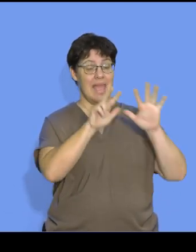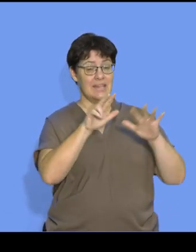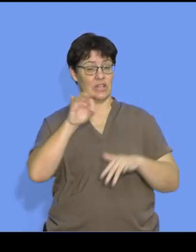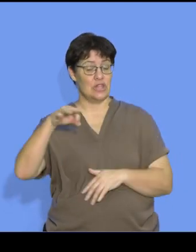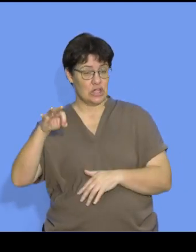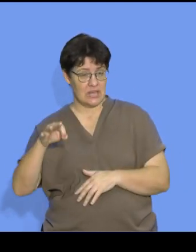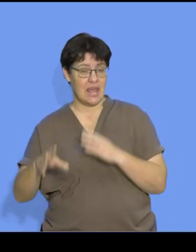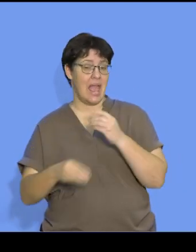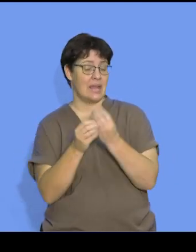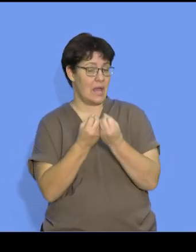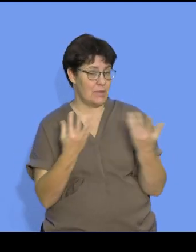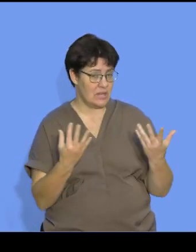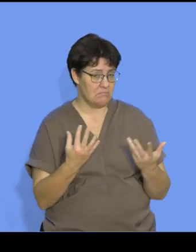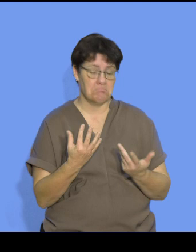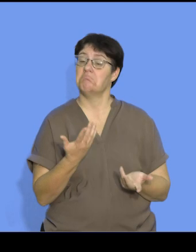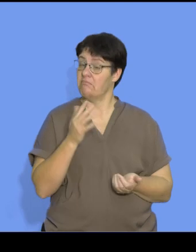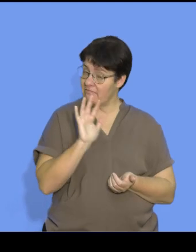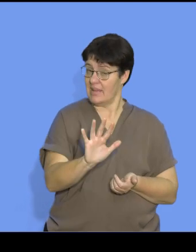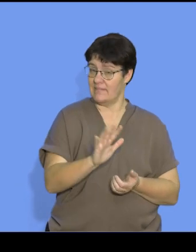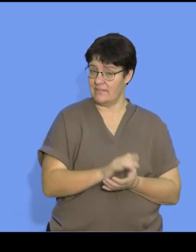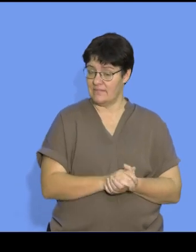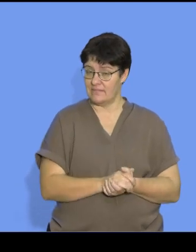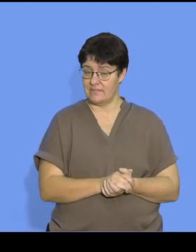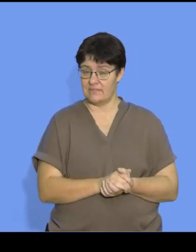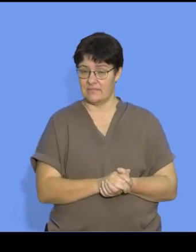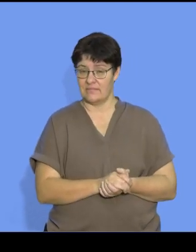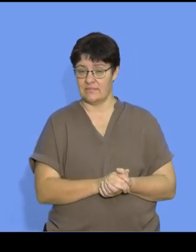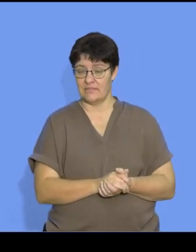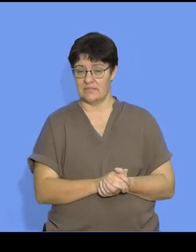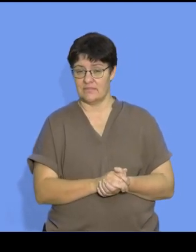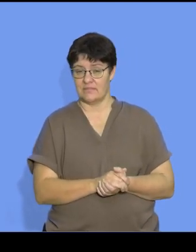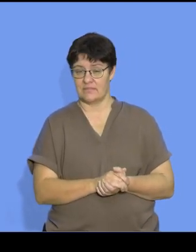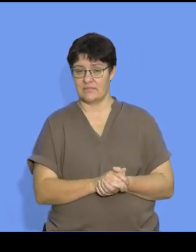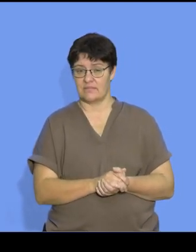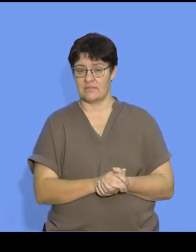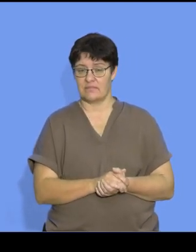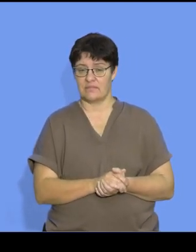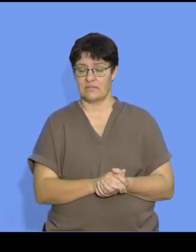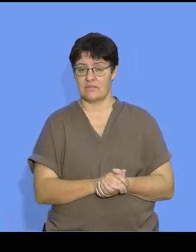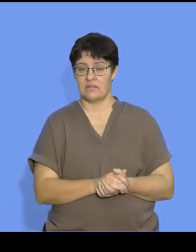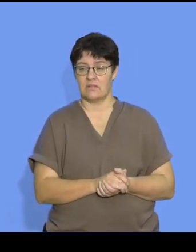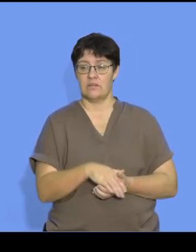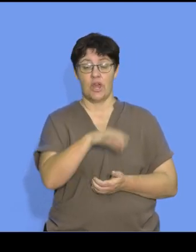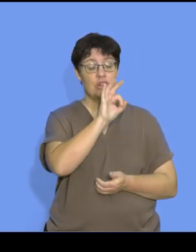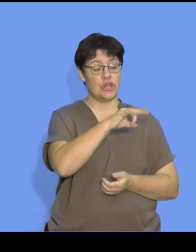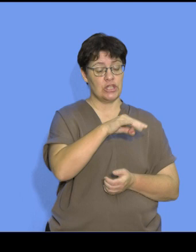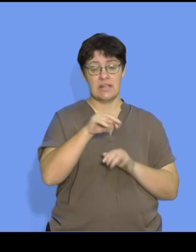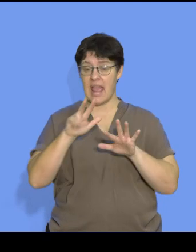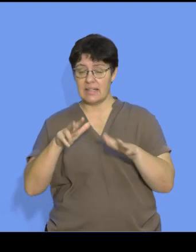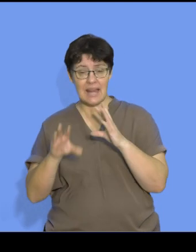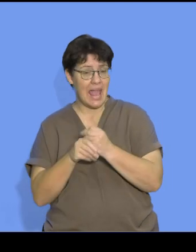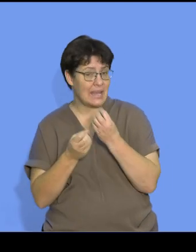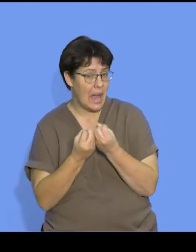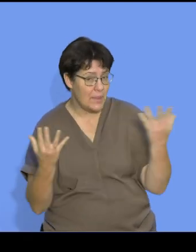Between 8 and 13, I also added 5. Between 13 and